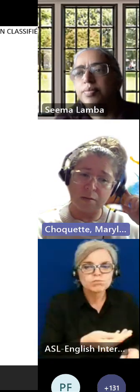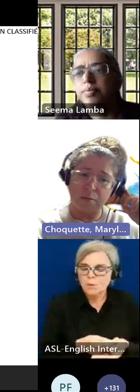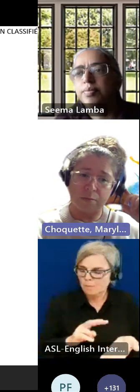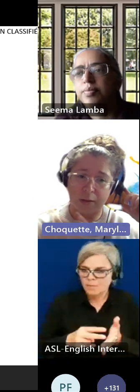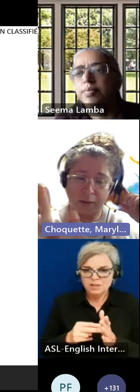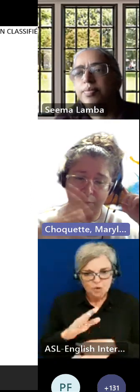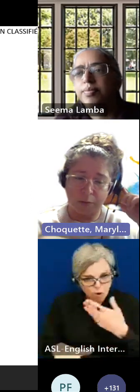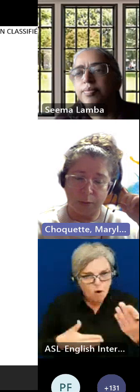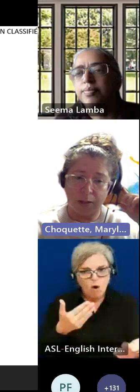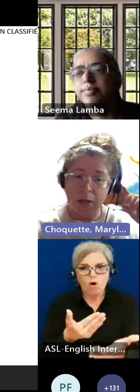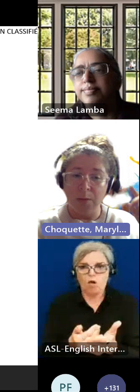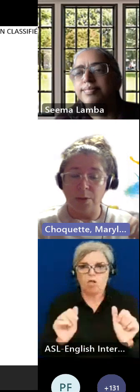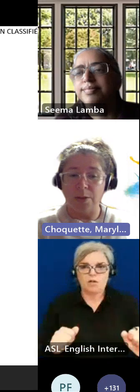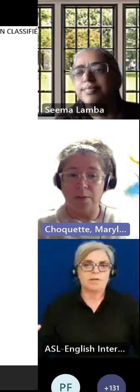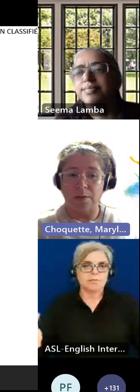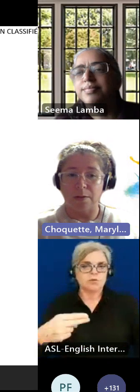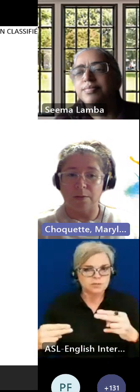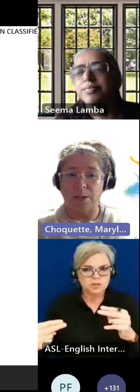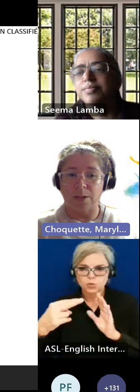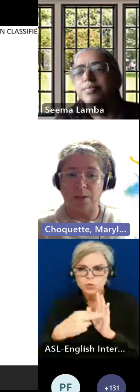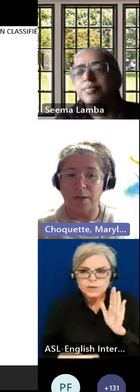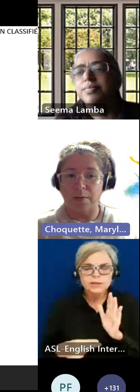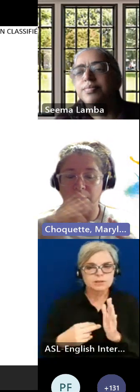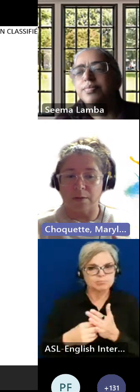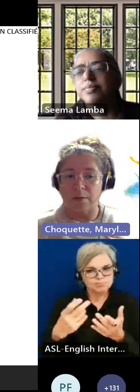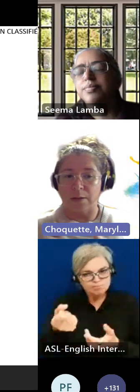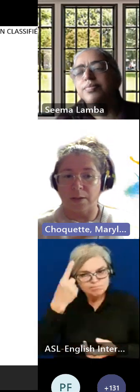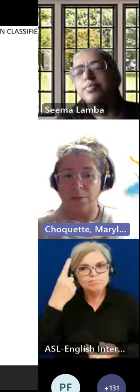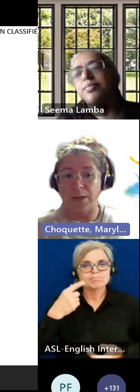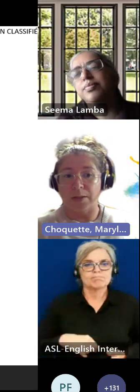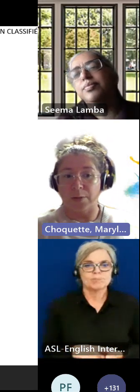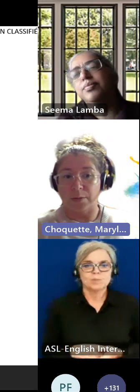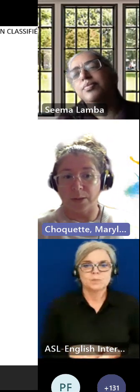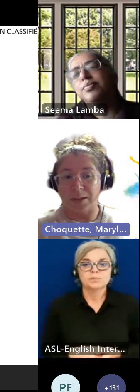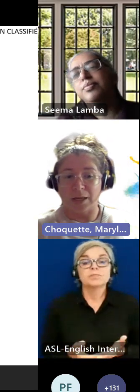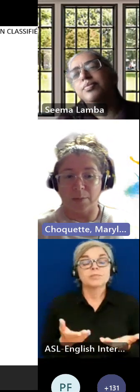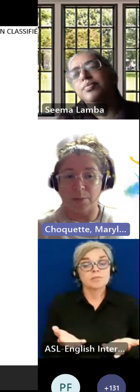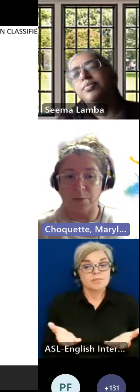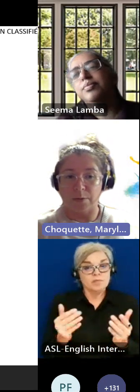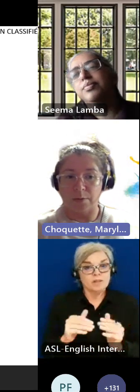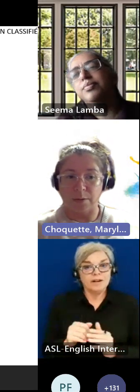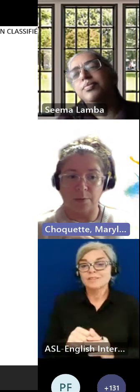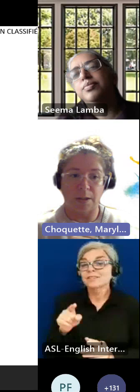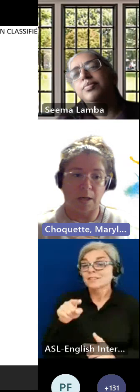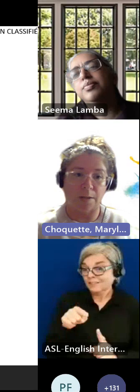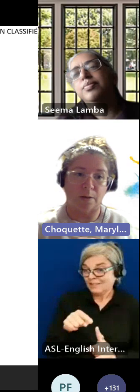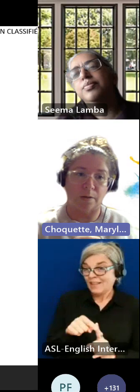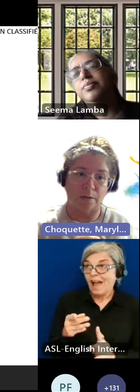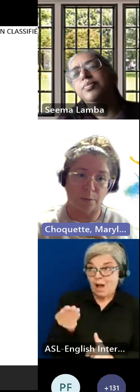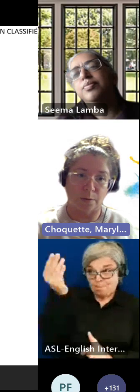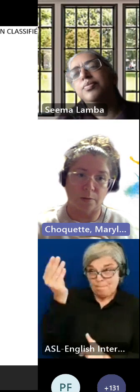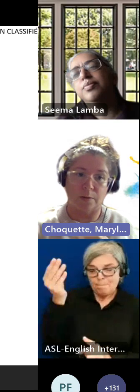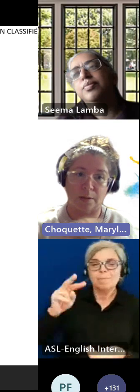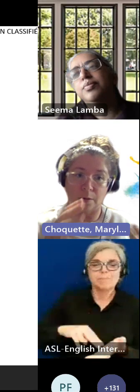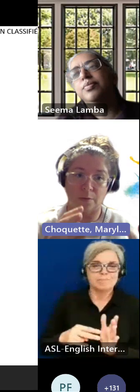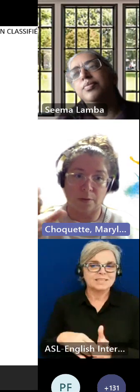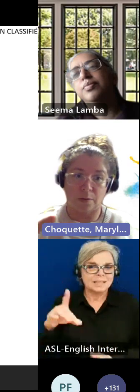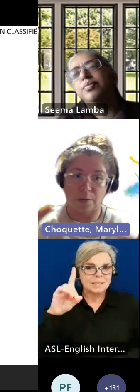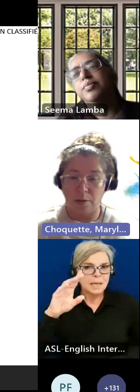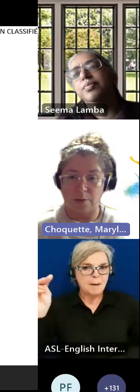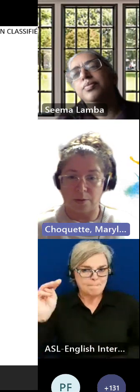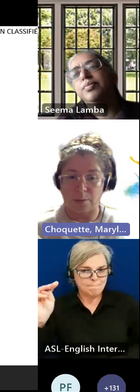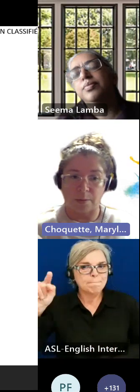just, it's nowhere, but just to mention that the EE plans are to be DM approved, so deputy heads are supposed to